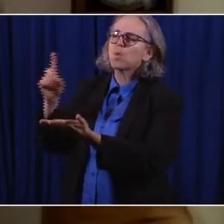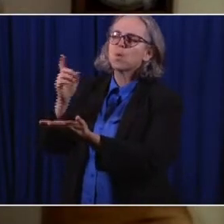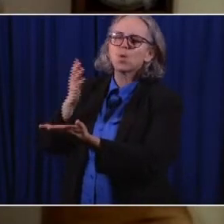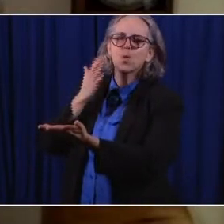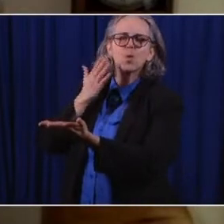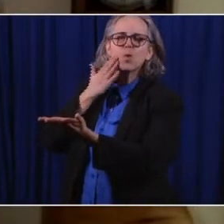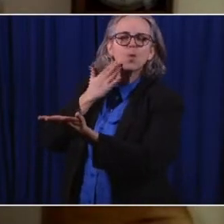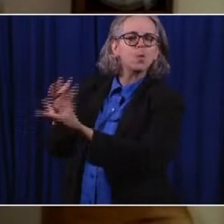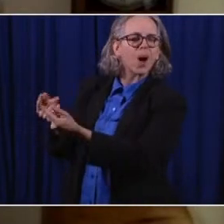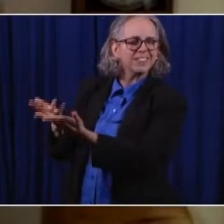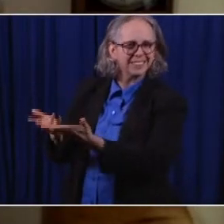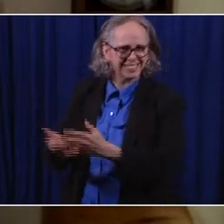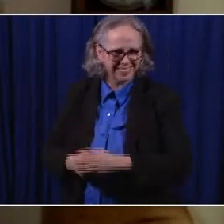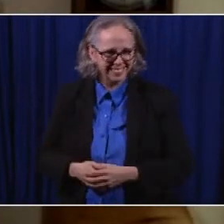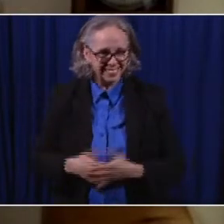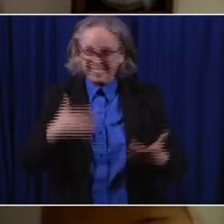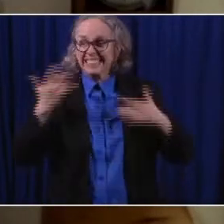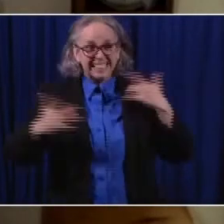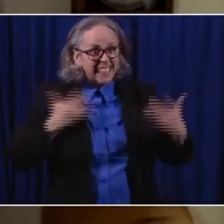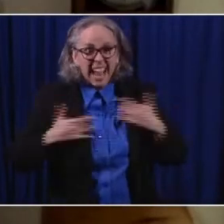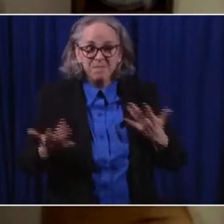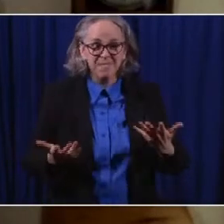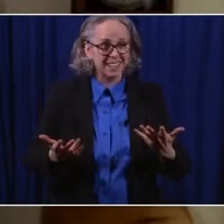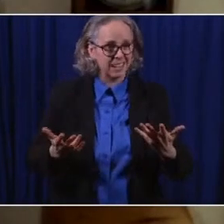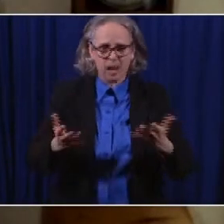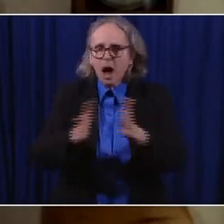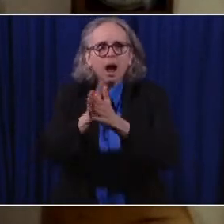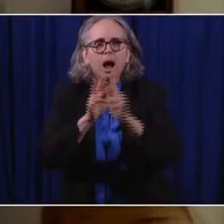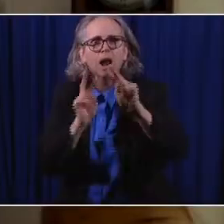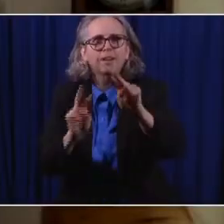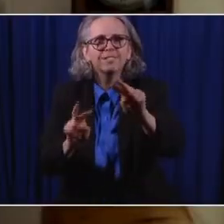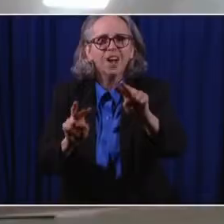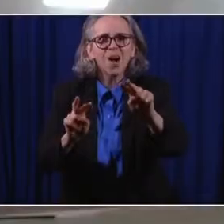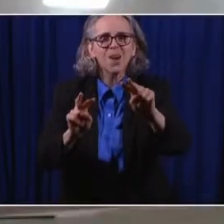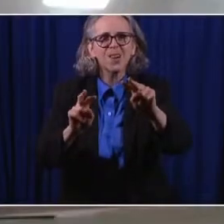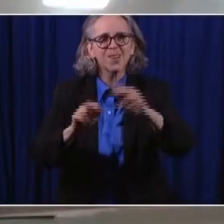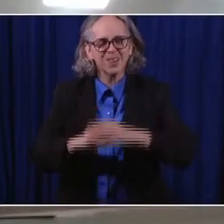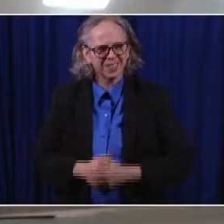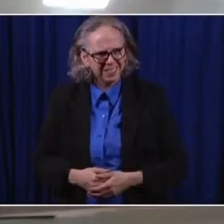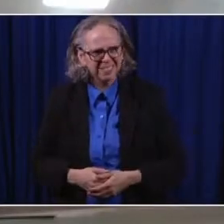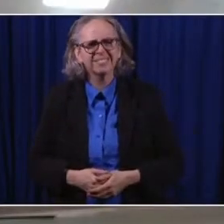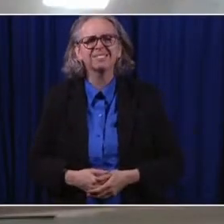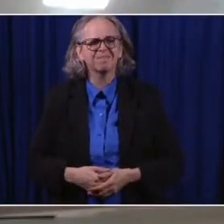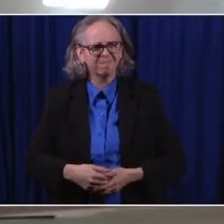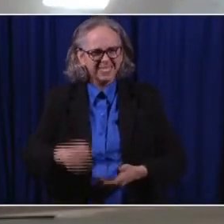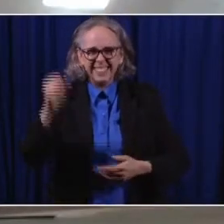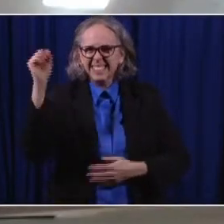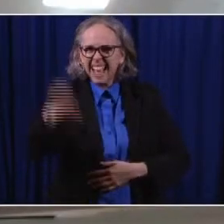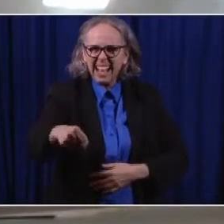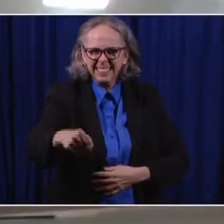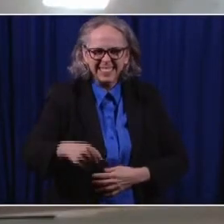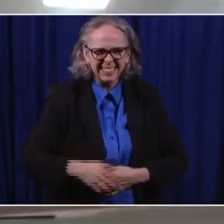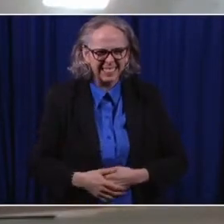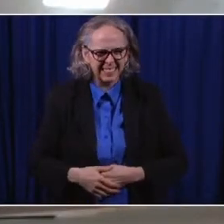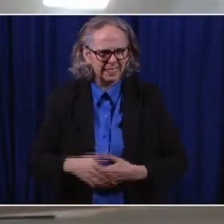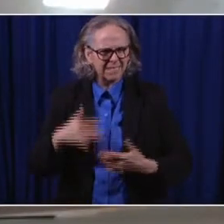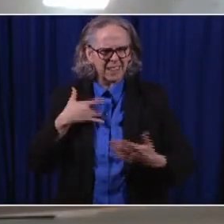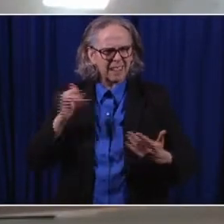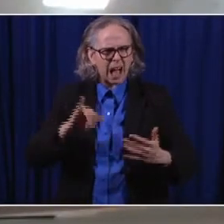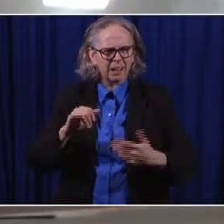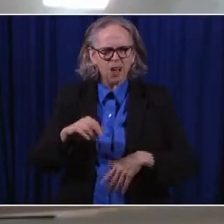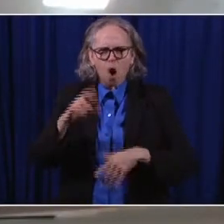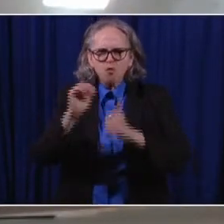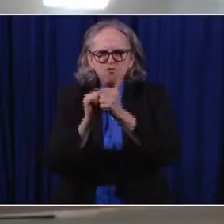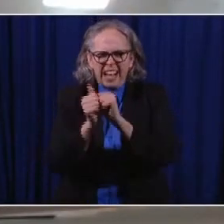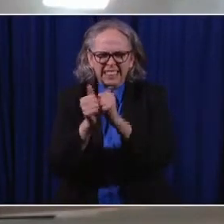of excitement and enthusiasm, so that's great. It's almost as if the race is about to start. We've been waiting for this